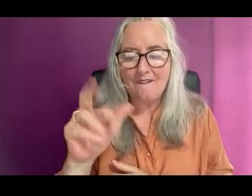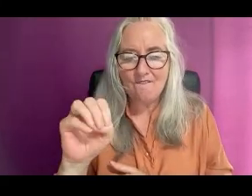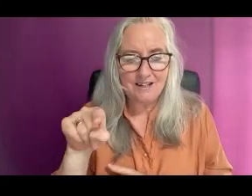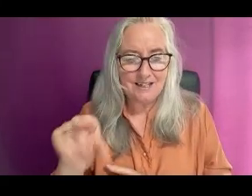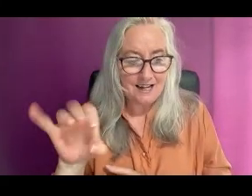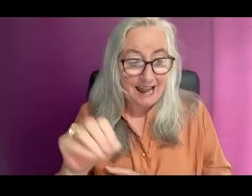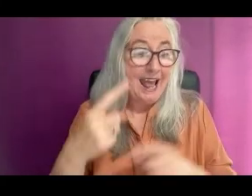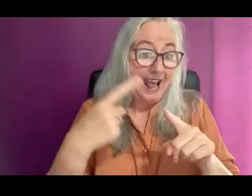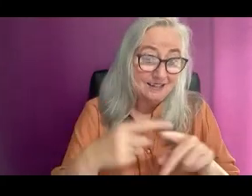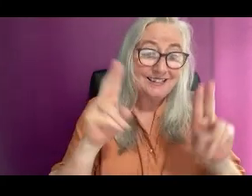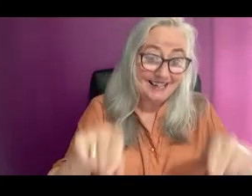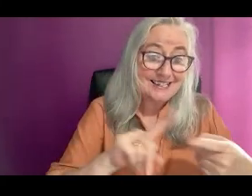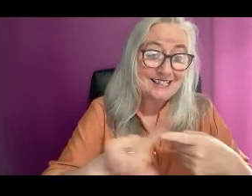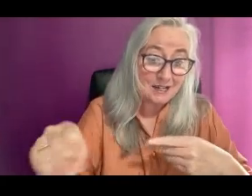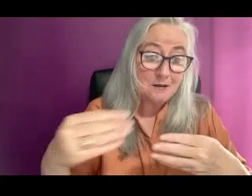That's fine.